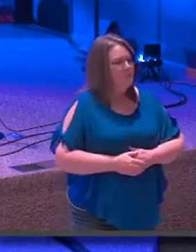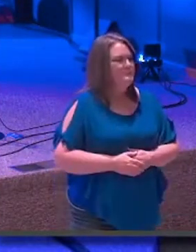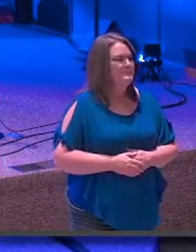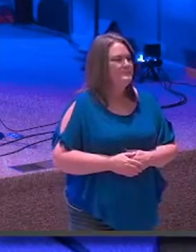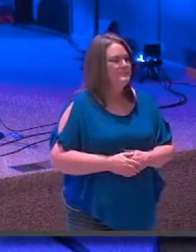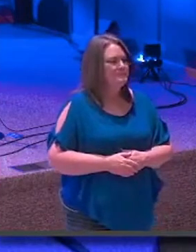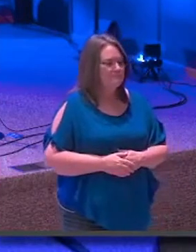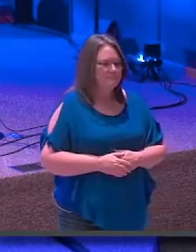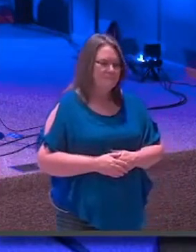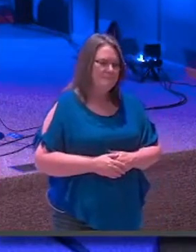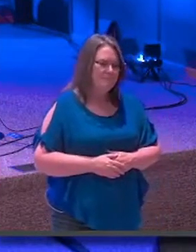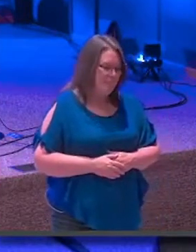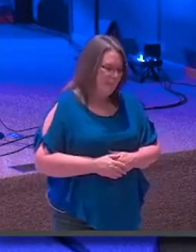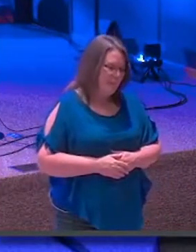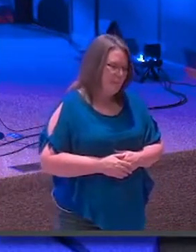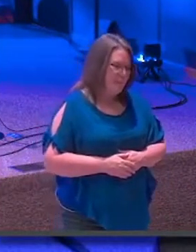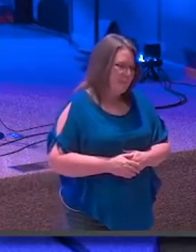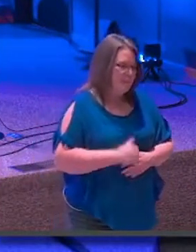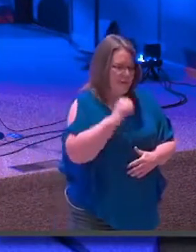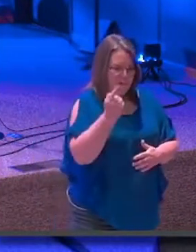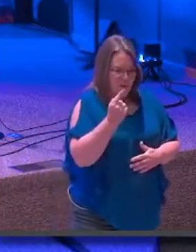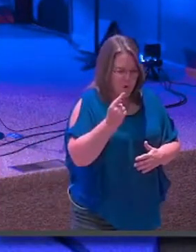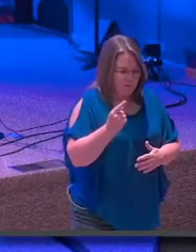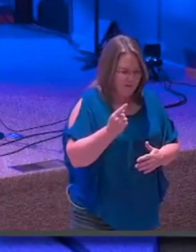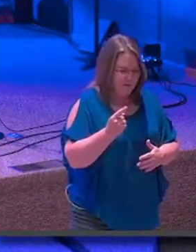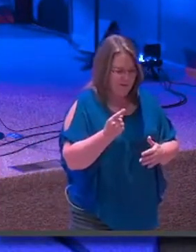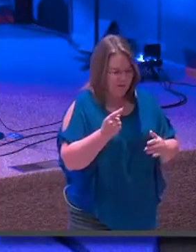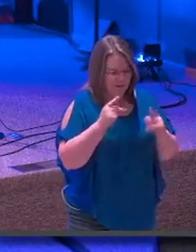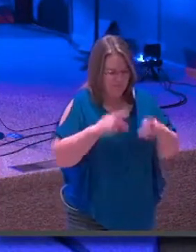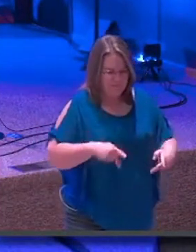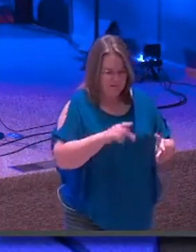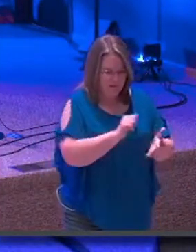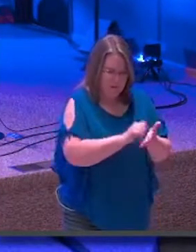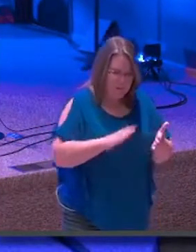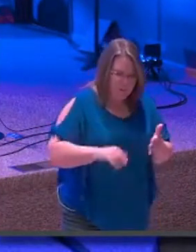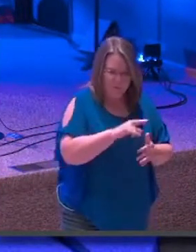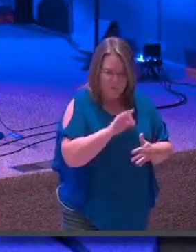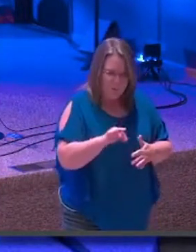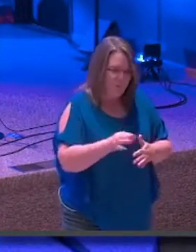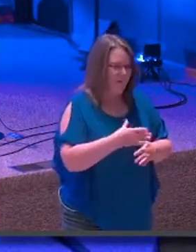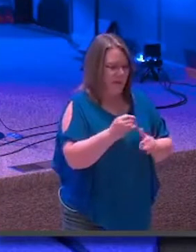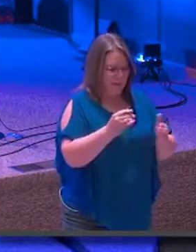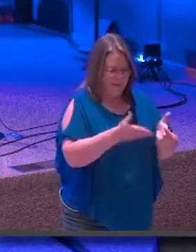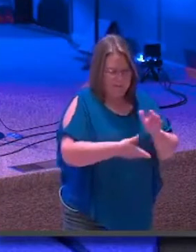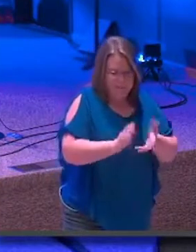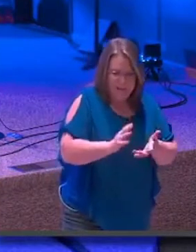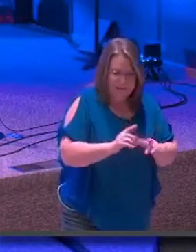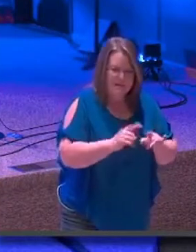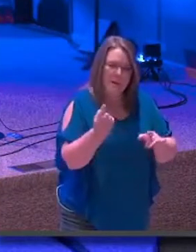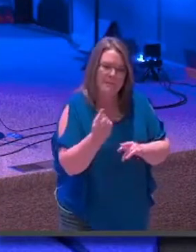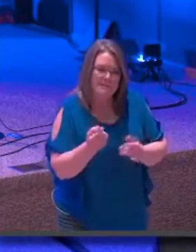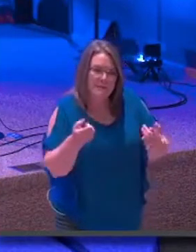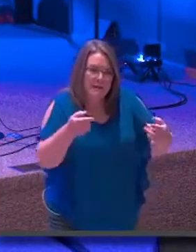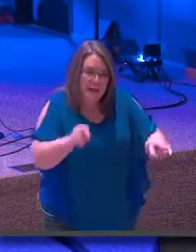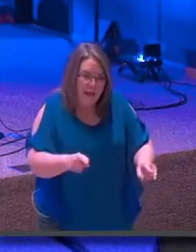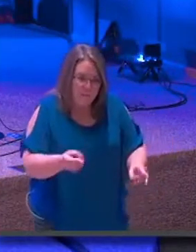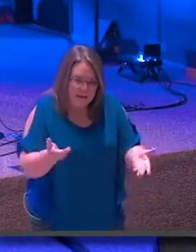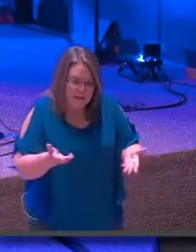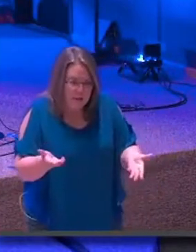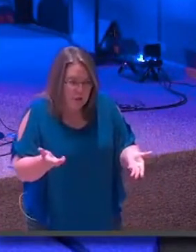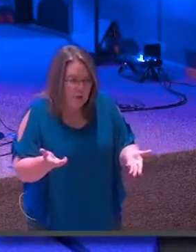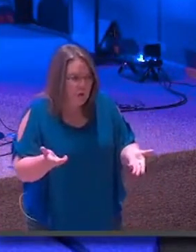beyond just the physical removal of a roof and the physical mess, there was something happening here that